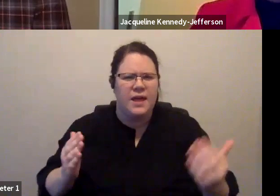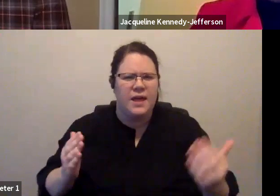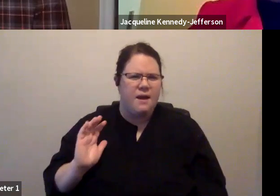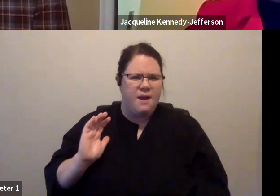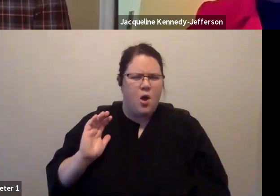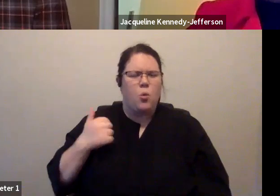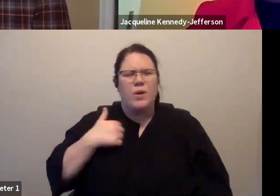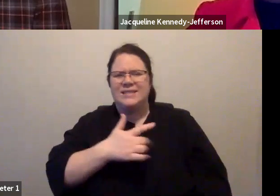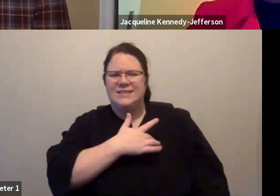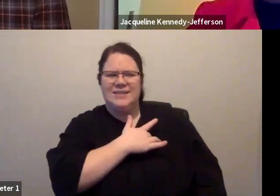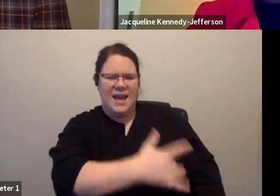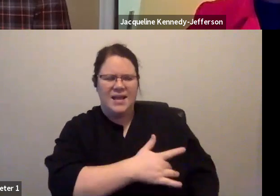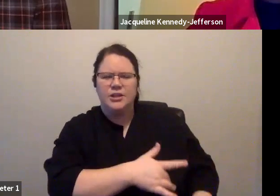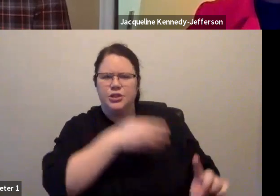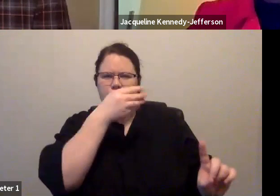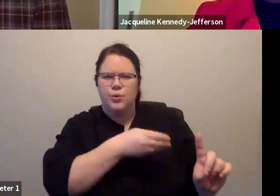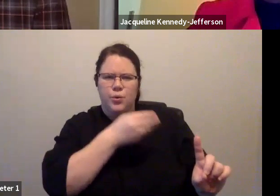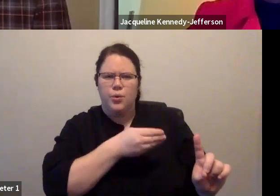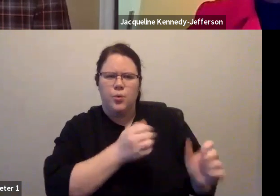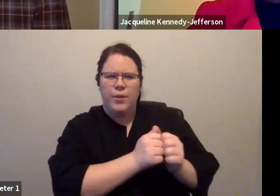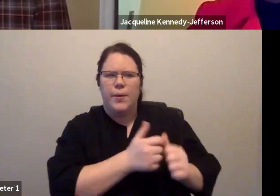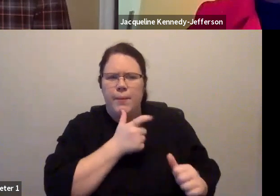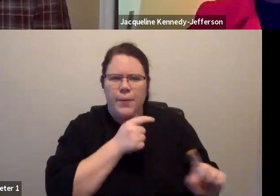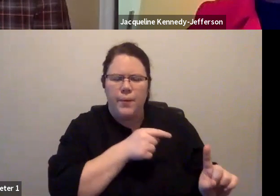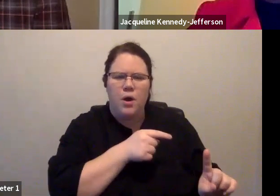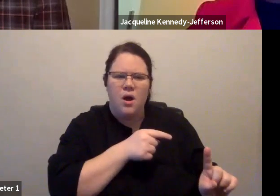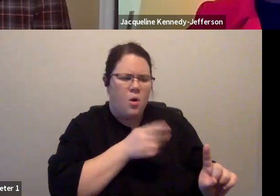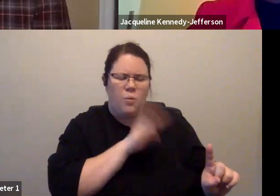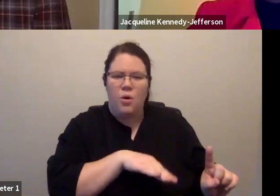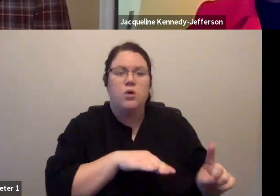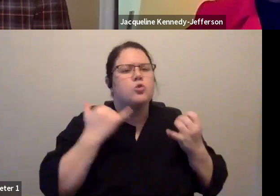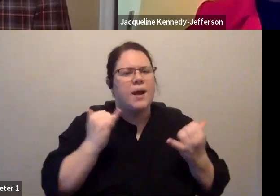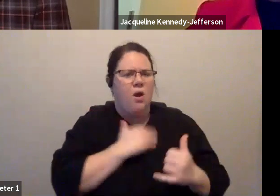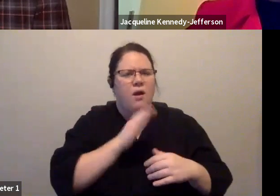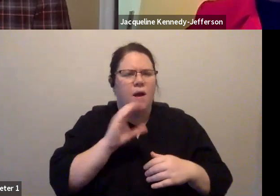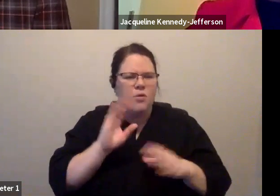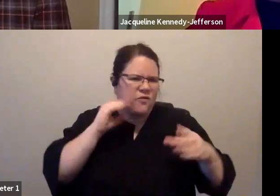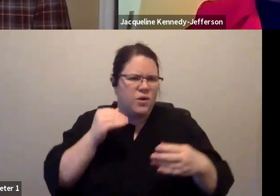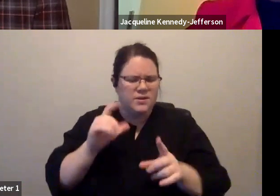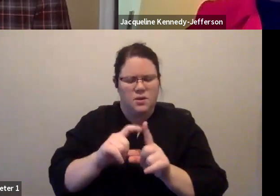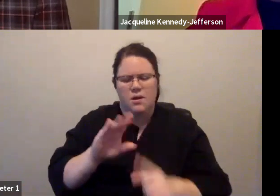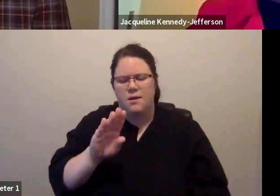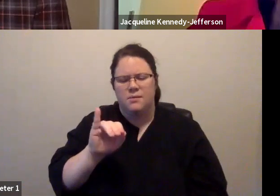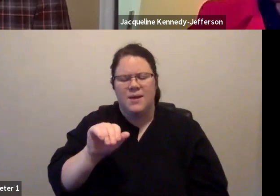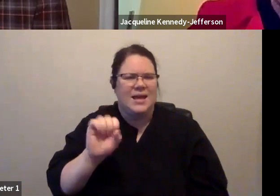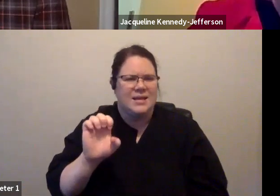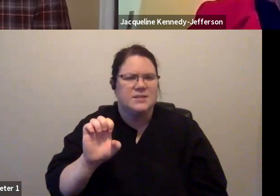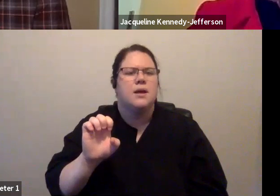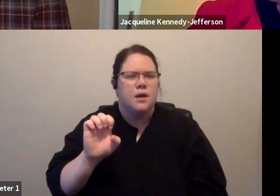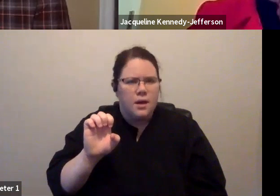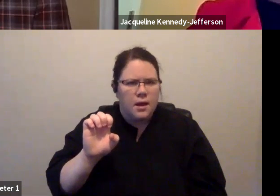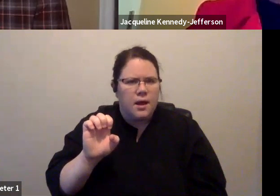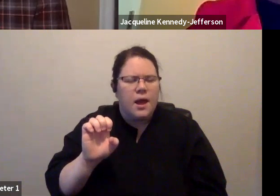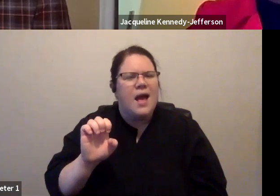in. And so we're spending a lot of time as an organization on bias just because it's just something that people don't realize how it influences